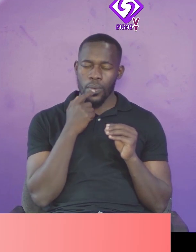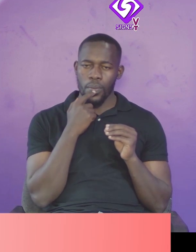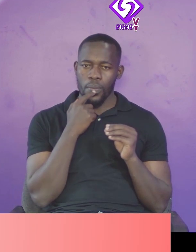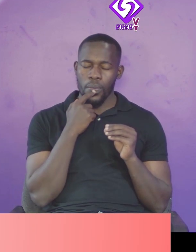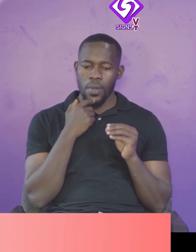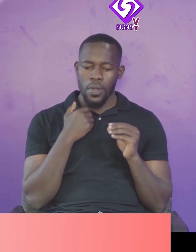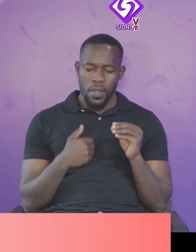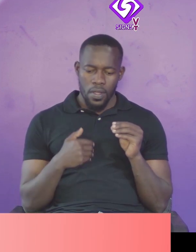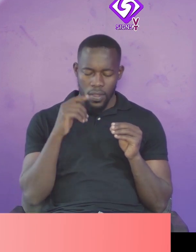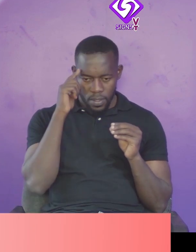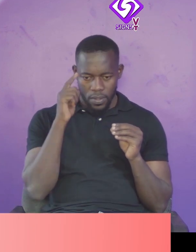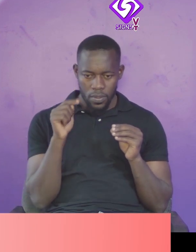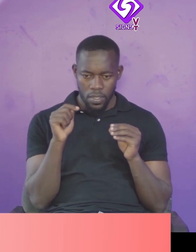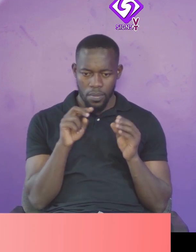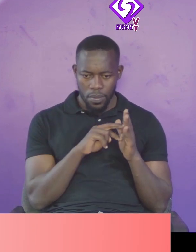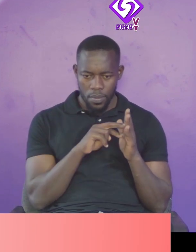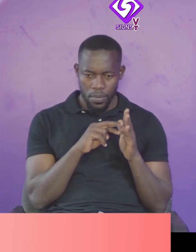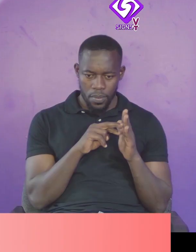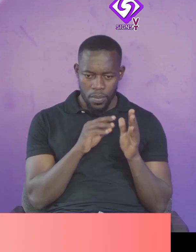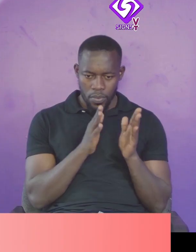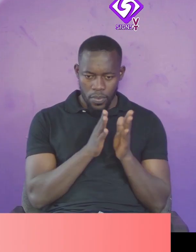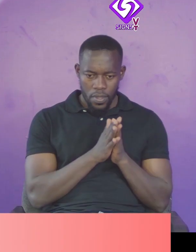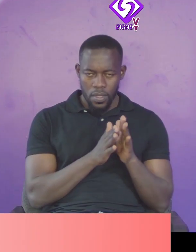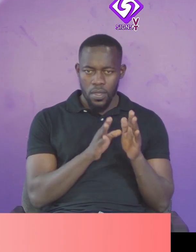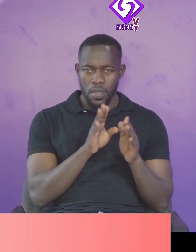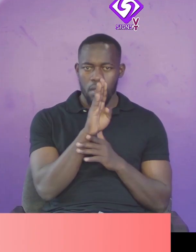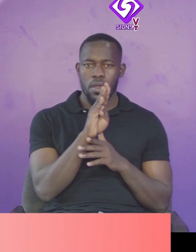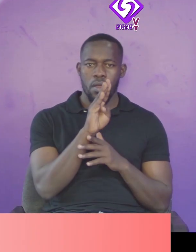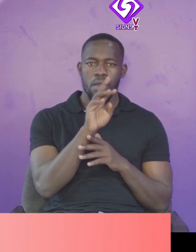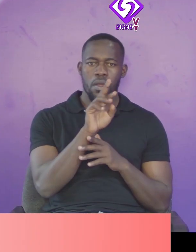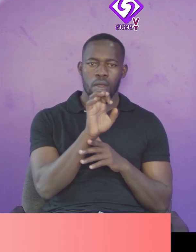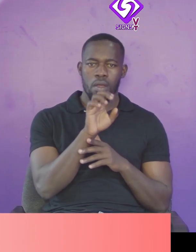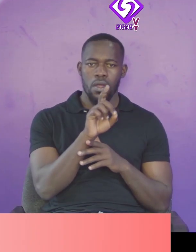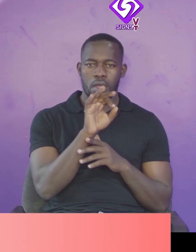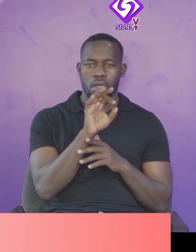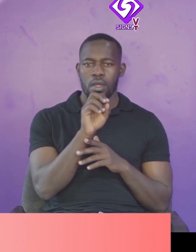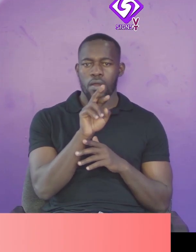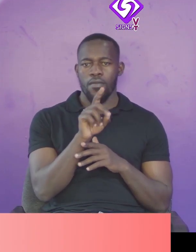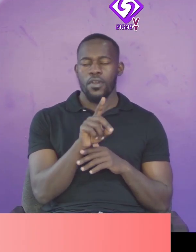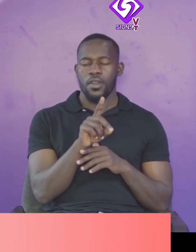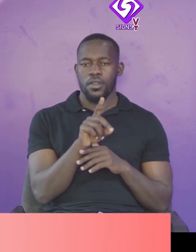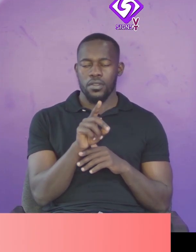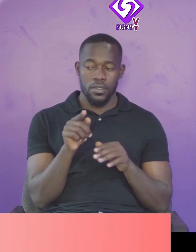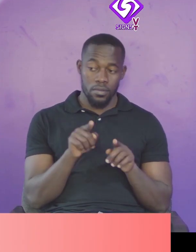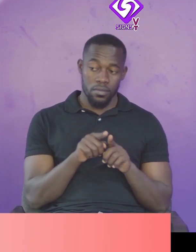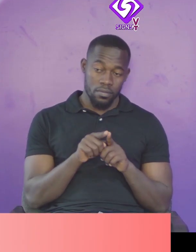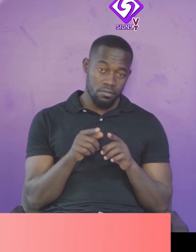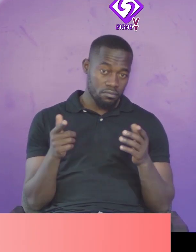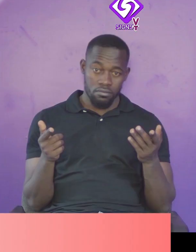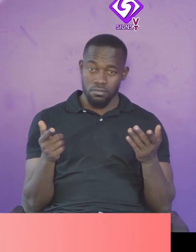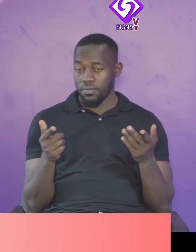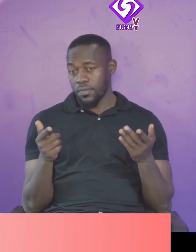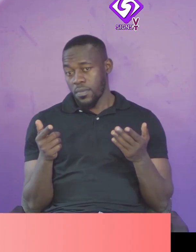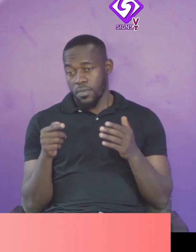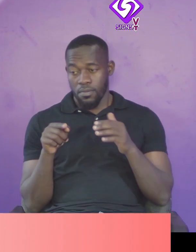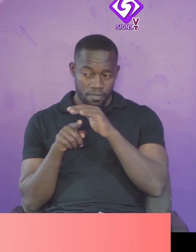think Tottenham are going to face Brentford today. Yeah. And Brentford. Tottenham versus Brentford, they must concede. Yeah, that is for sure.